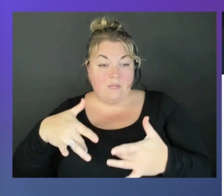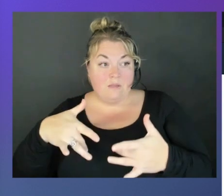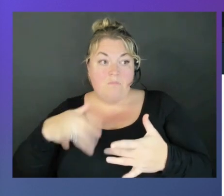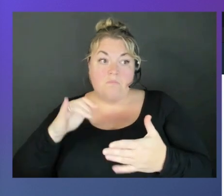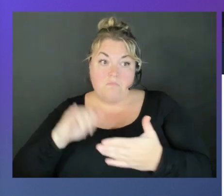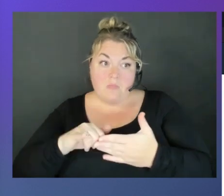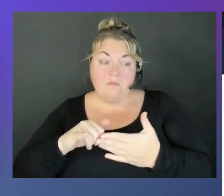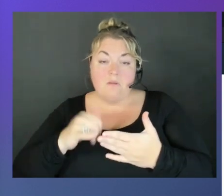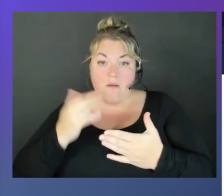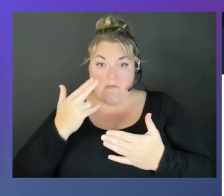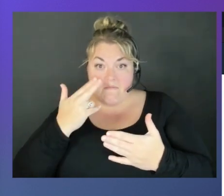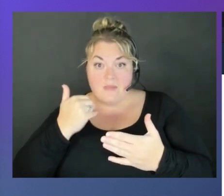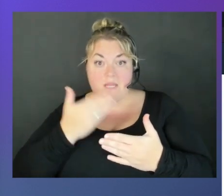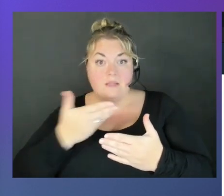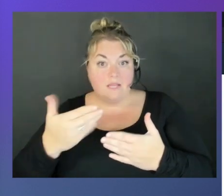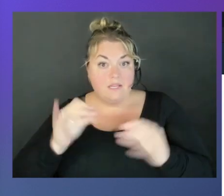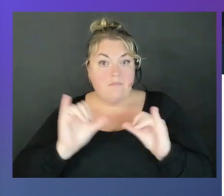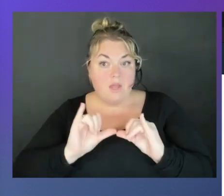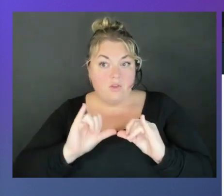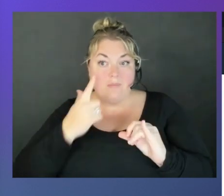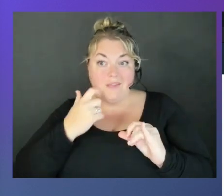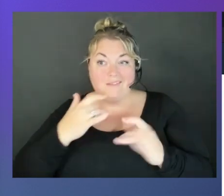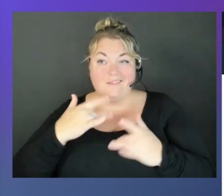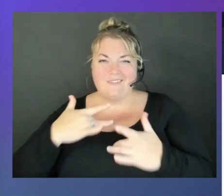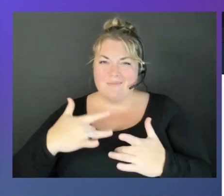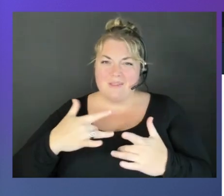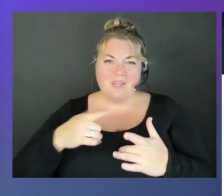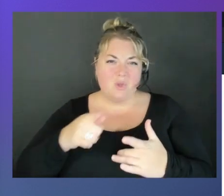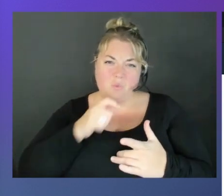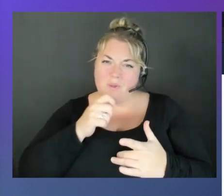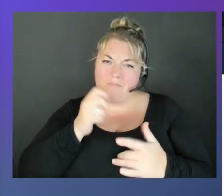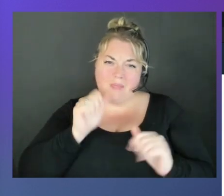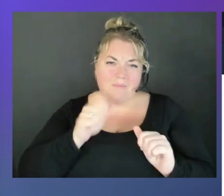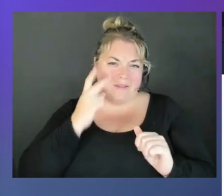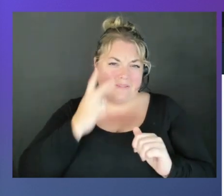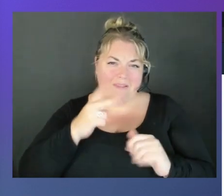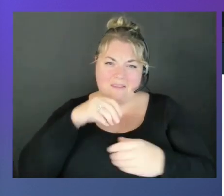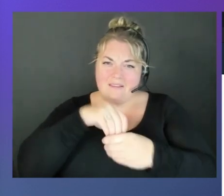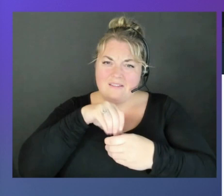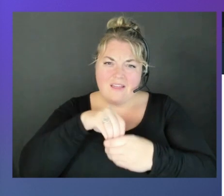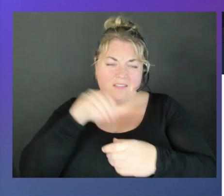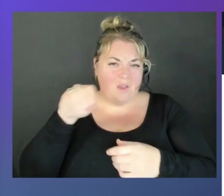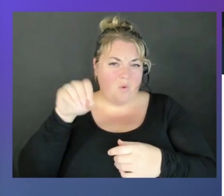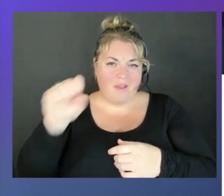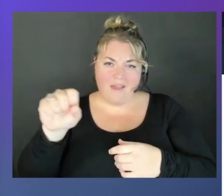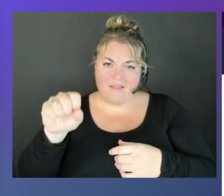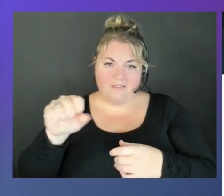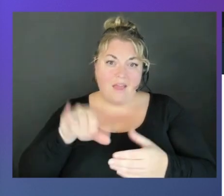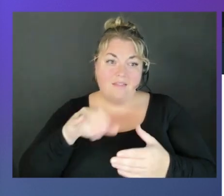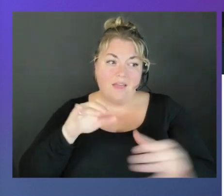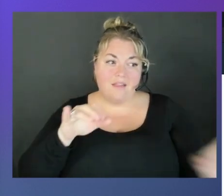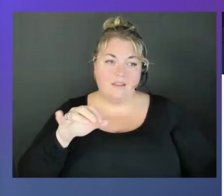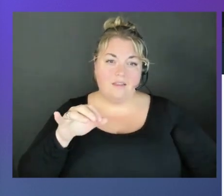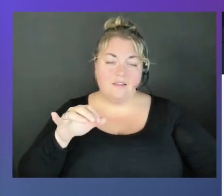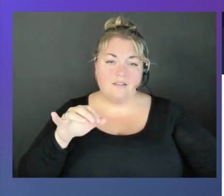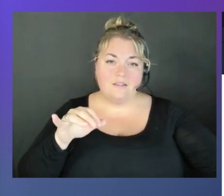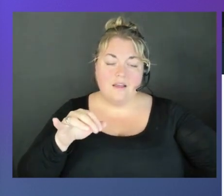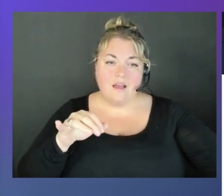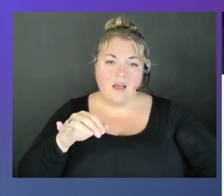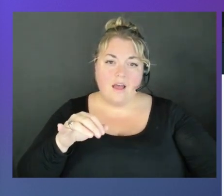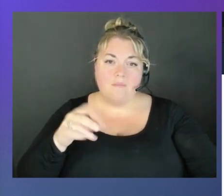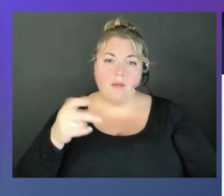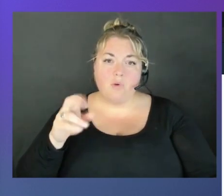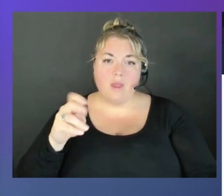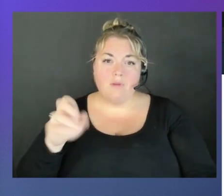funny thing to measure because typically you don't get to see inside the OS. Right. And that is... a parameter that's